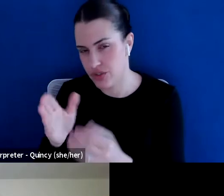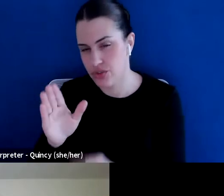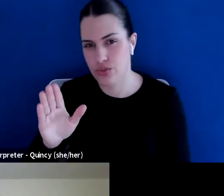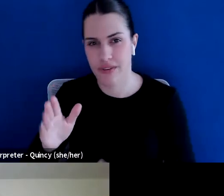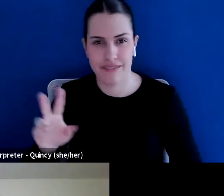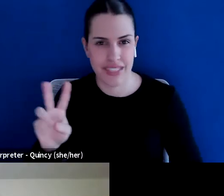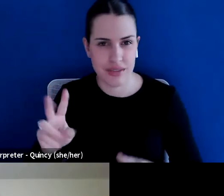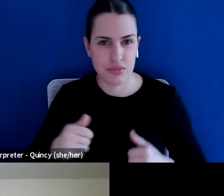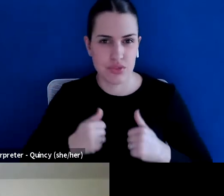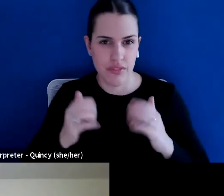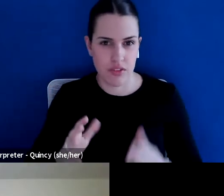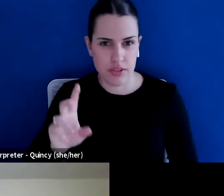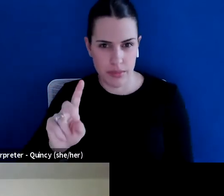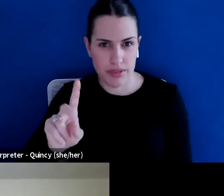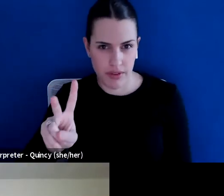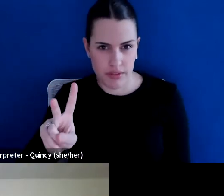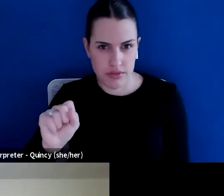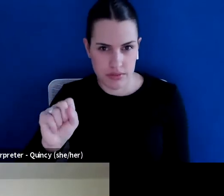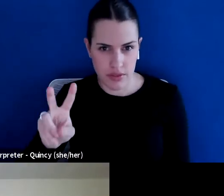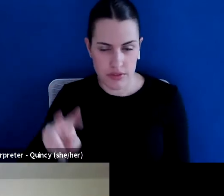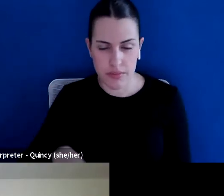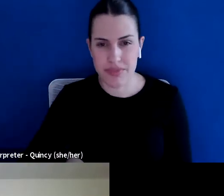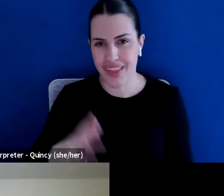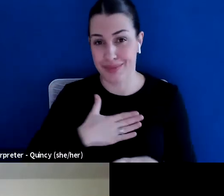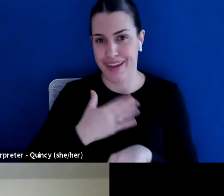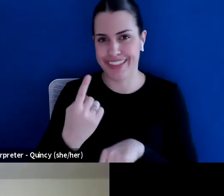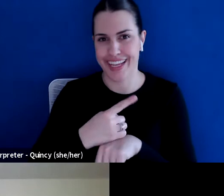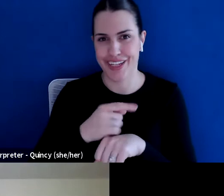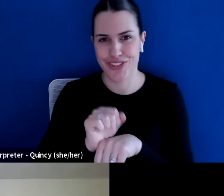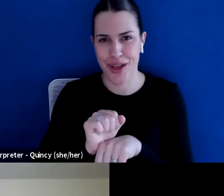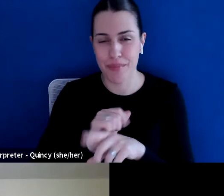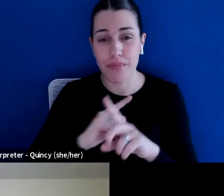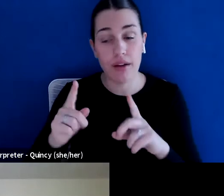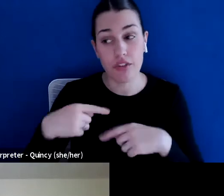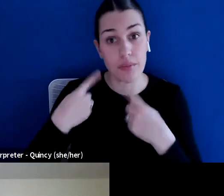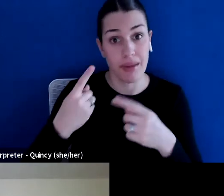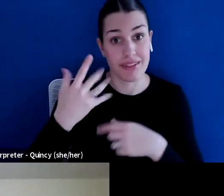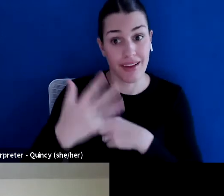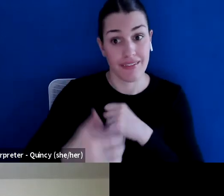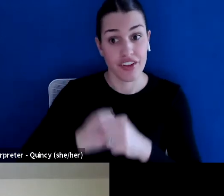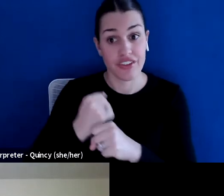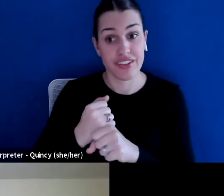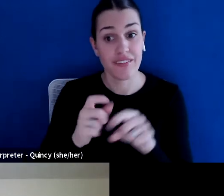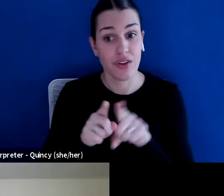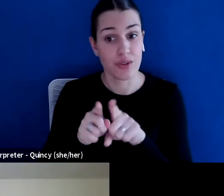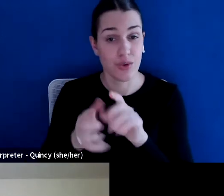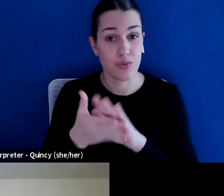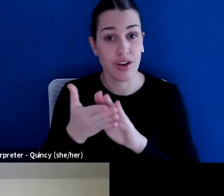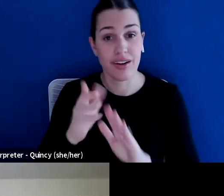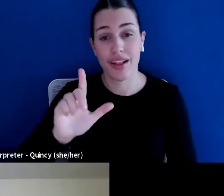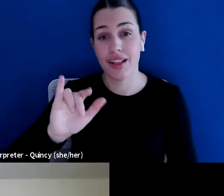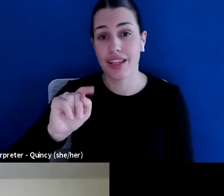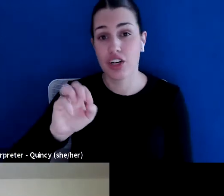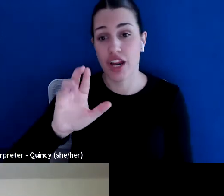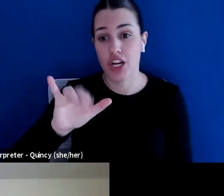violence. So that's kind of what my day job is. But then for the past 5 years, I've also run a literary and arts